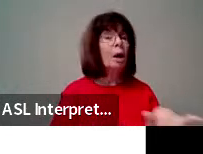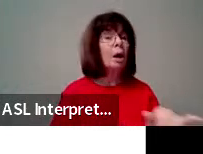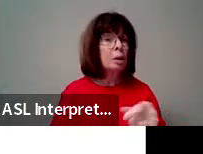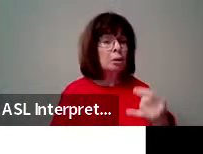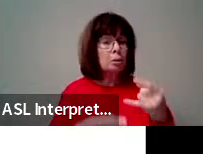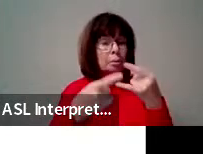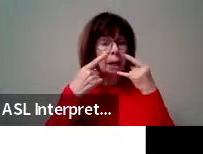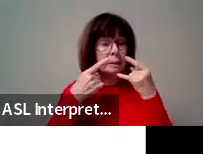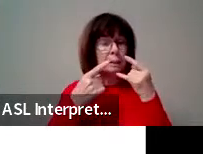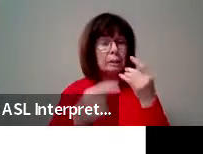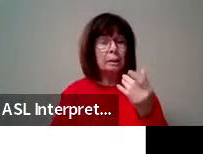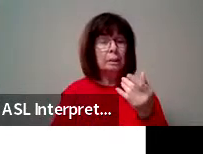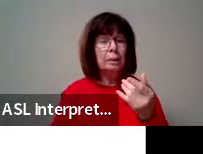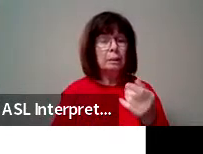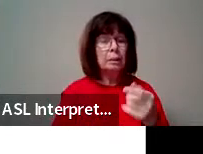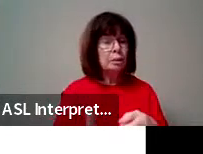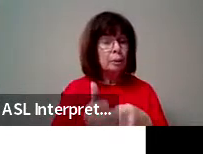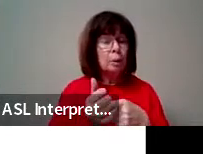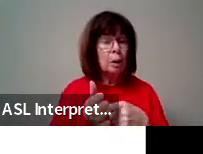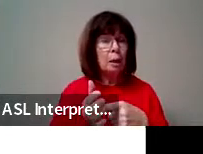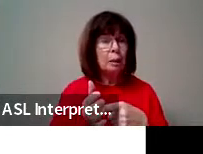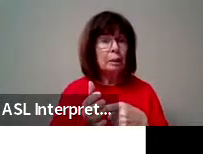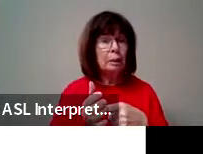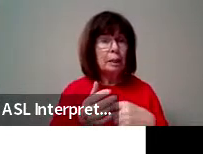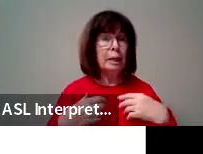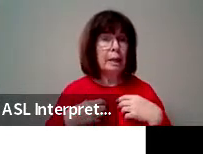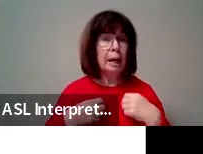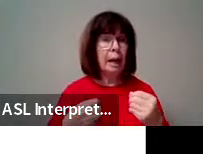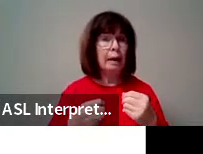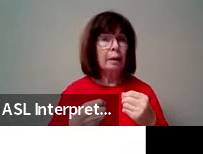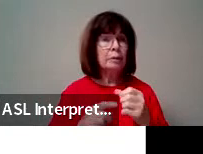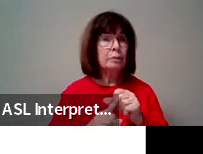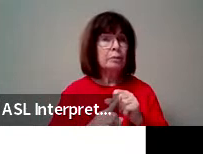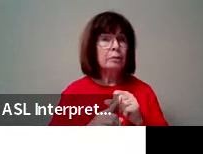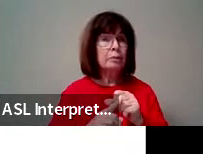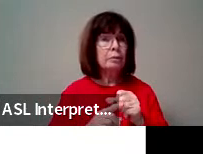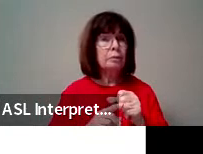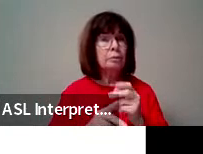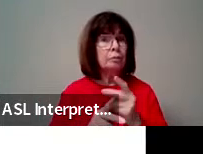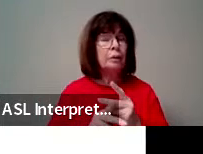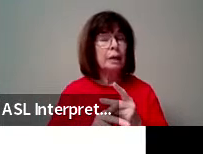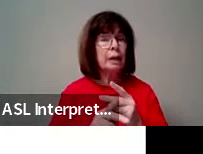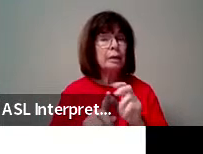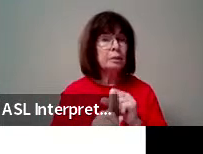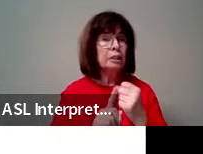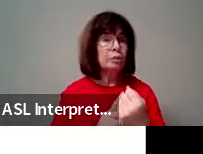be required in healthcare settings in California. Next slide.